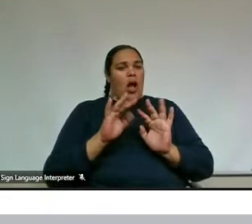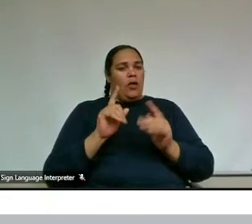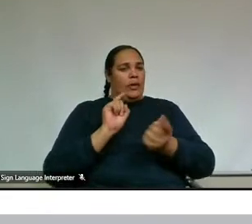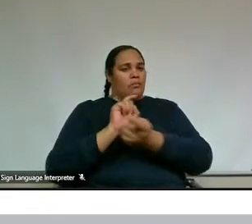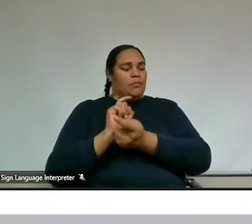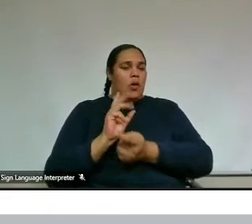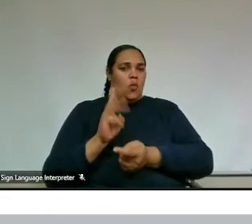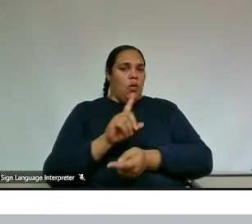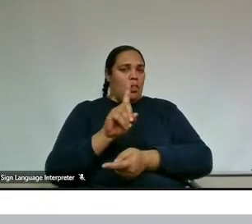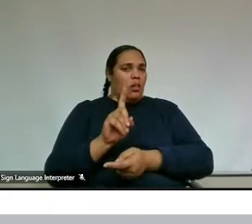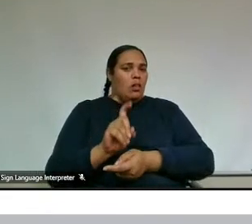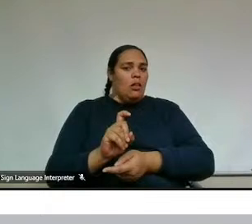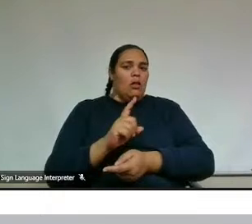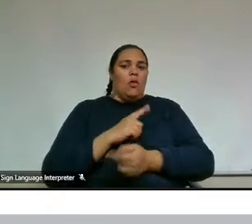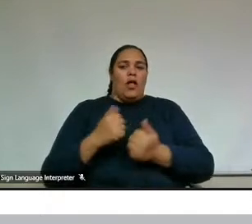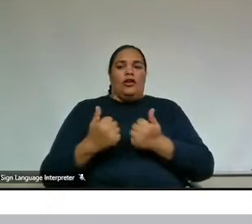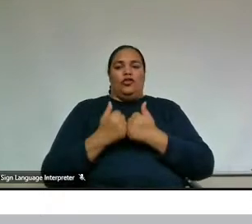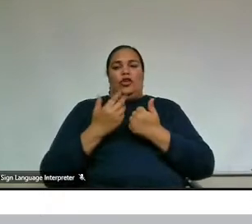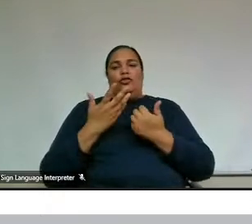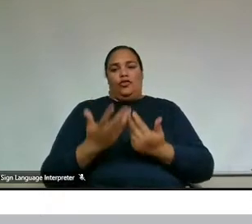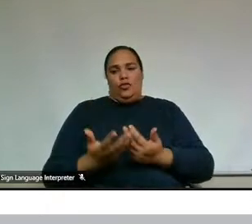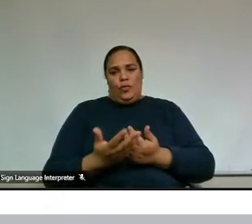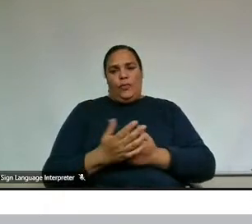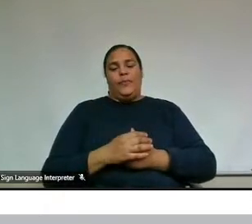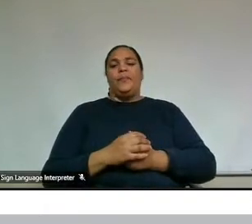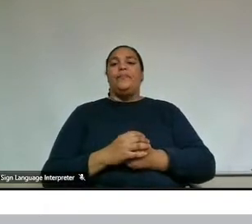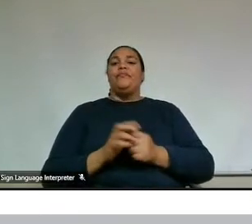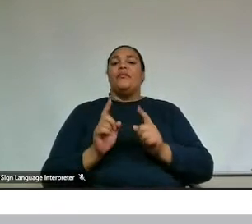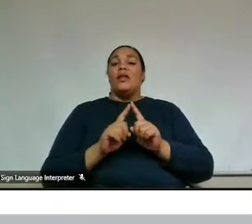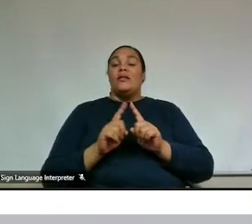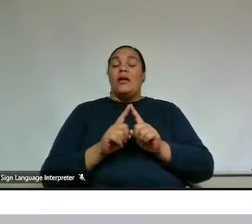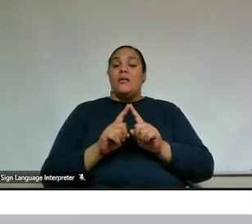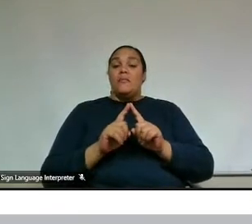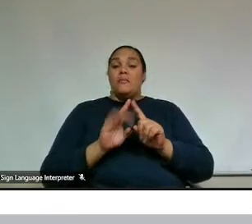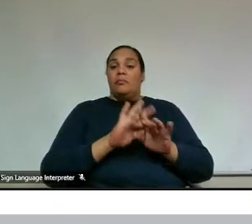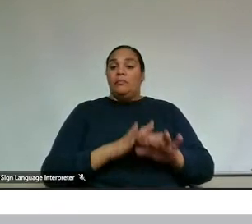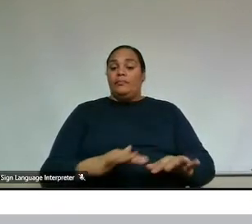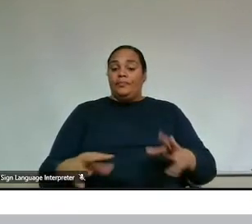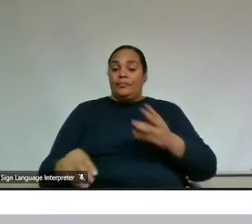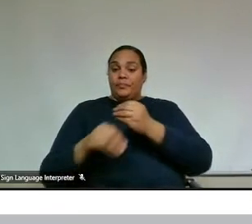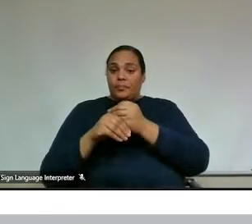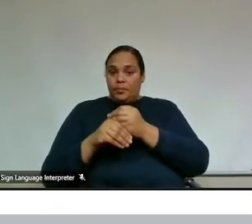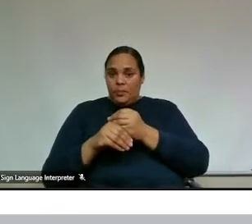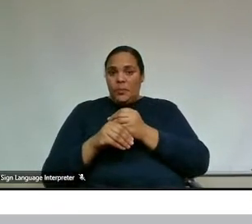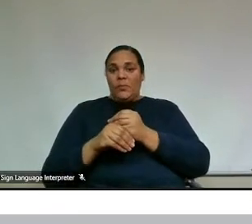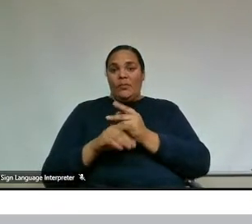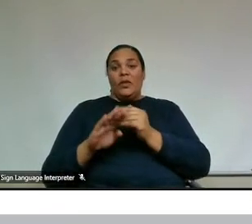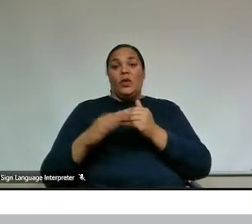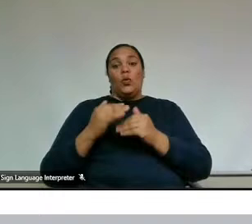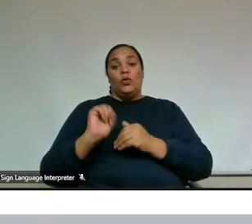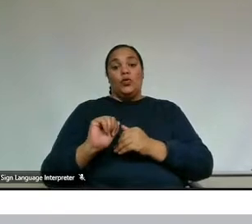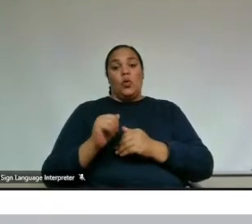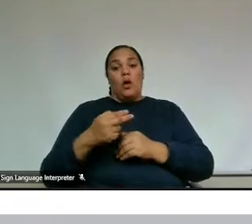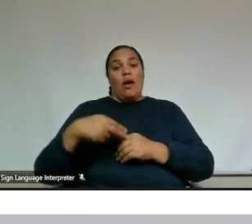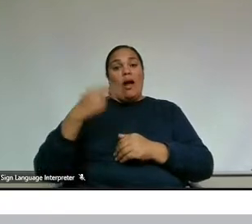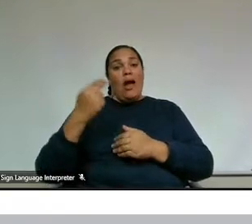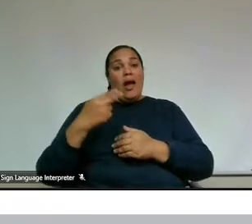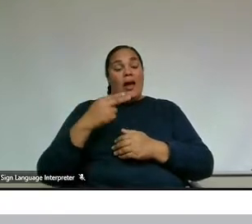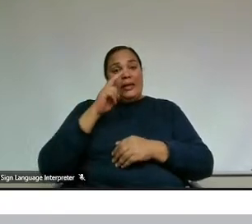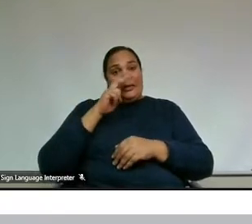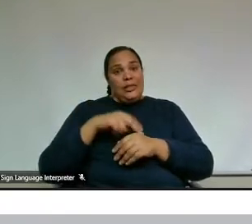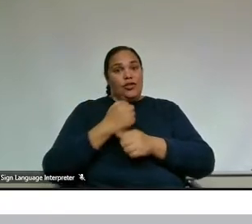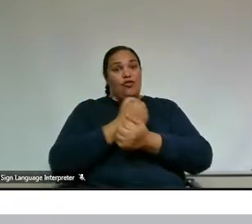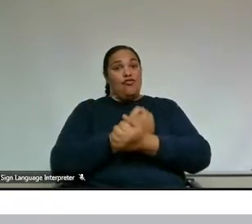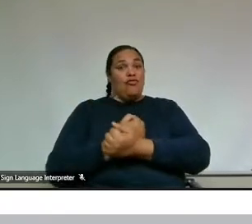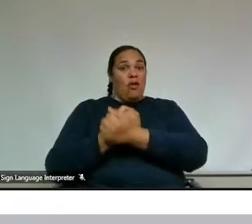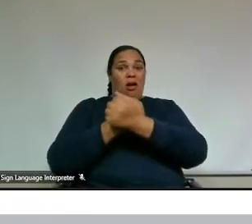addressed, the challenge with that. And in light of that, with the higher increase in trucks